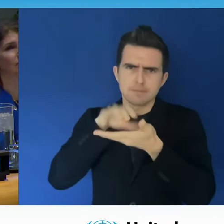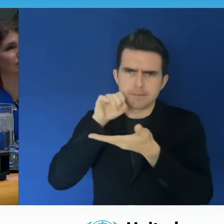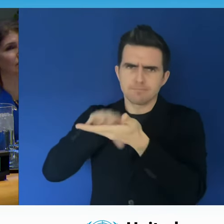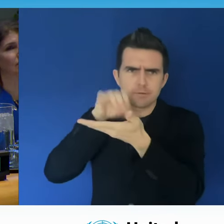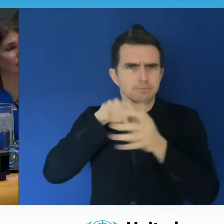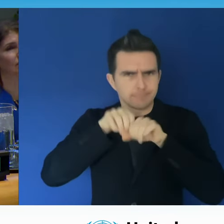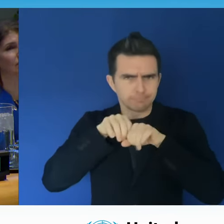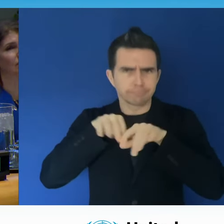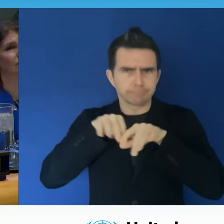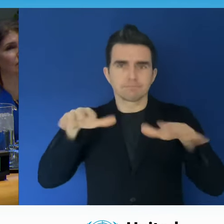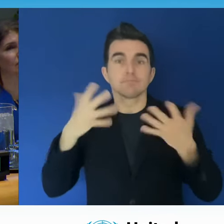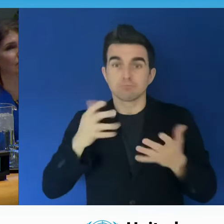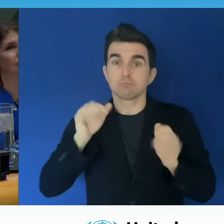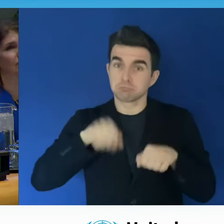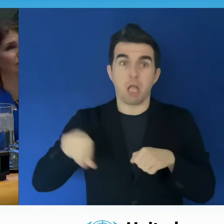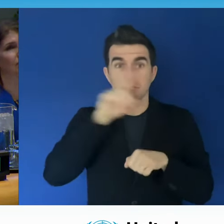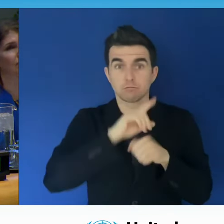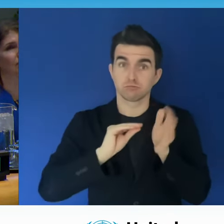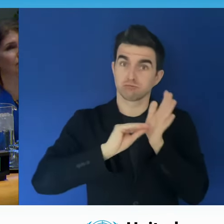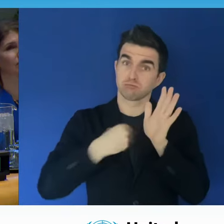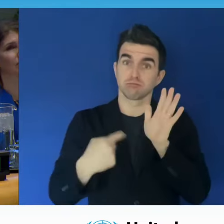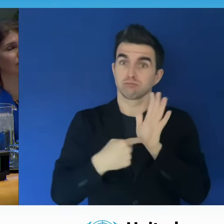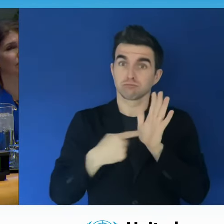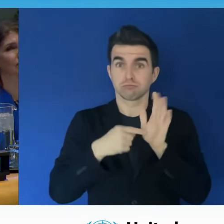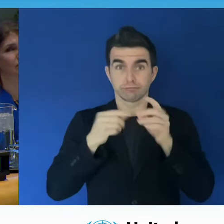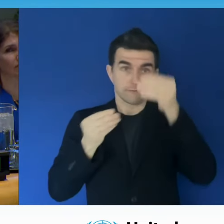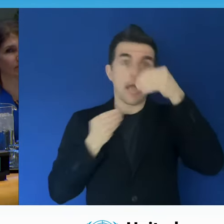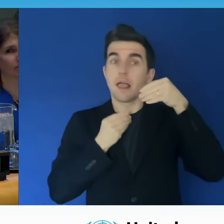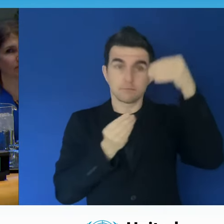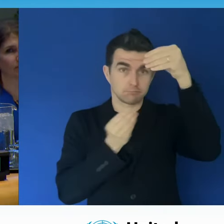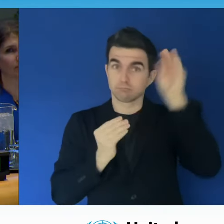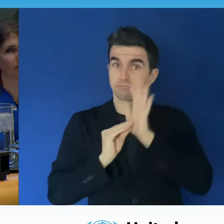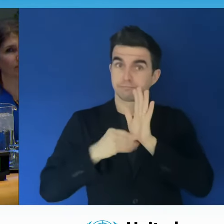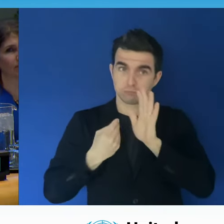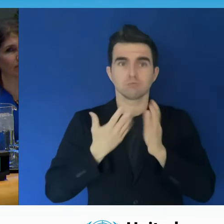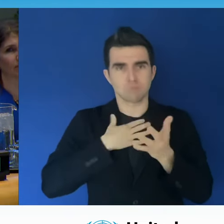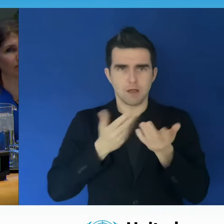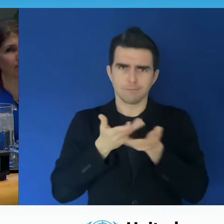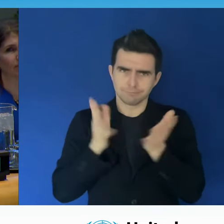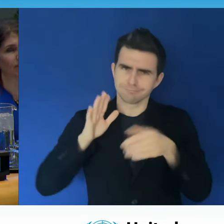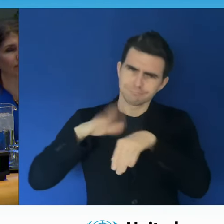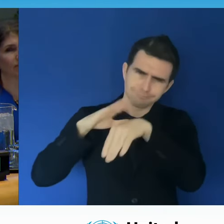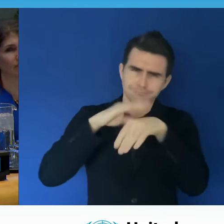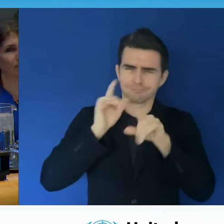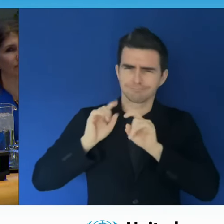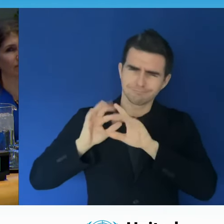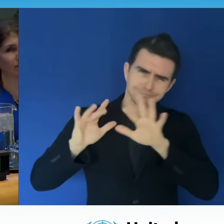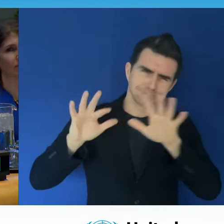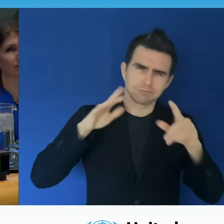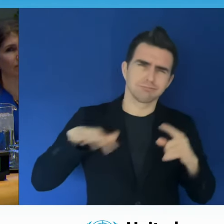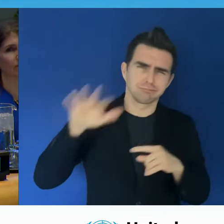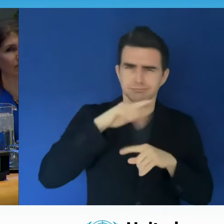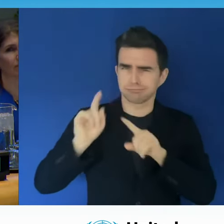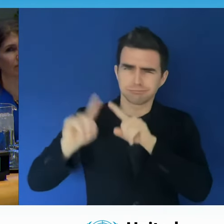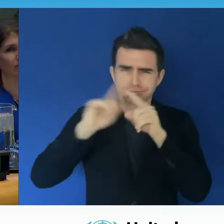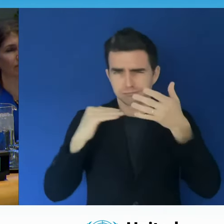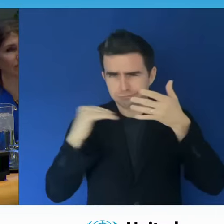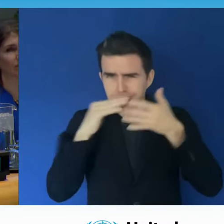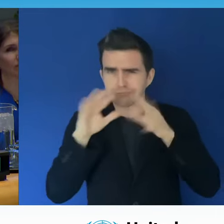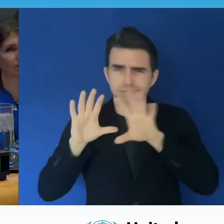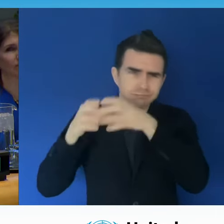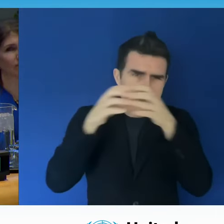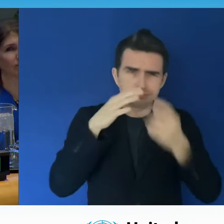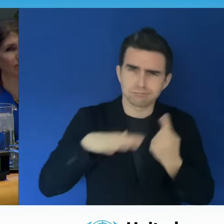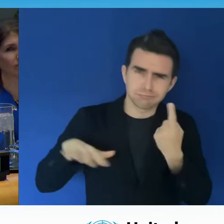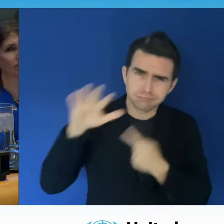for bold climate action. Our climate is in meltdown, and the poorest are paying the